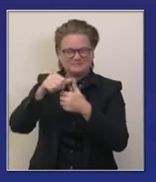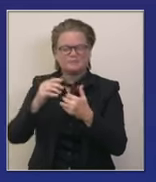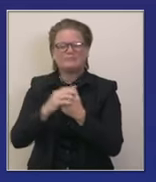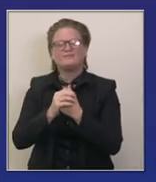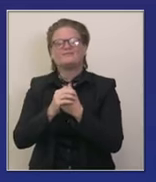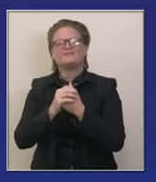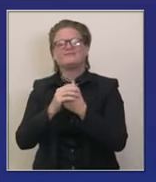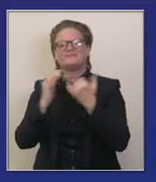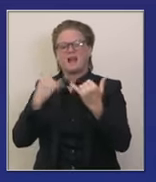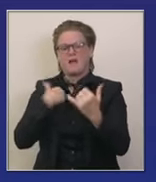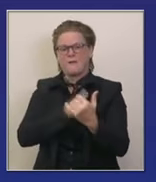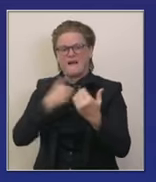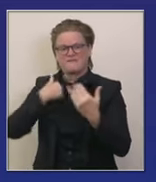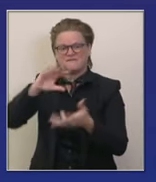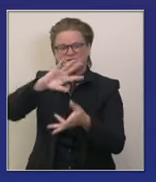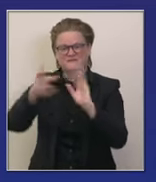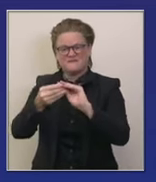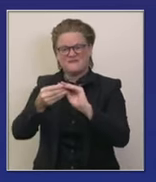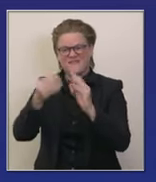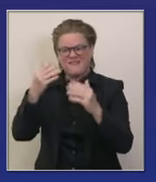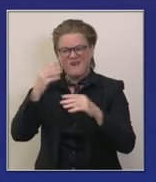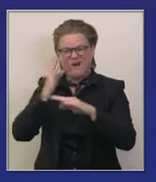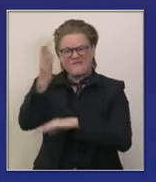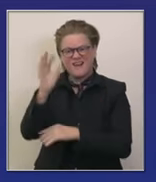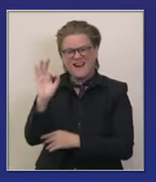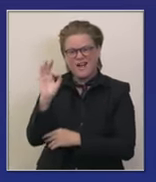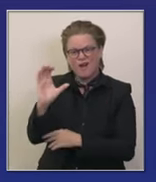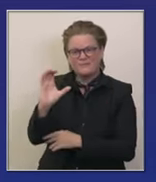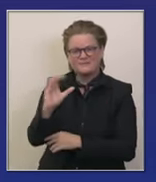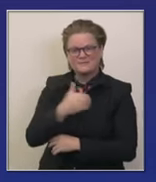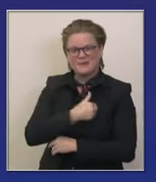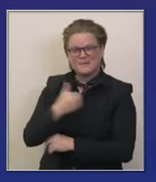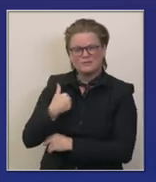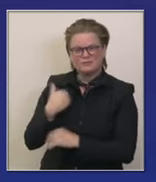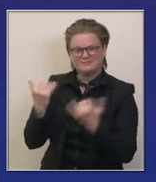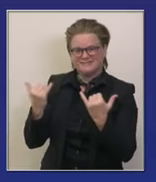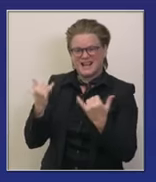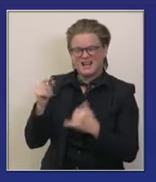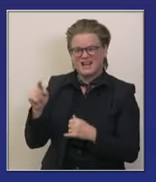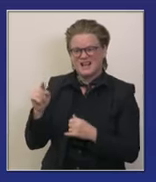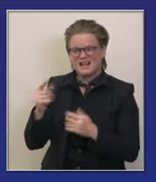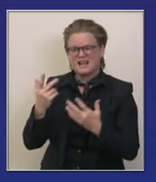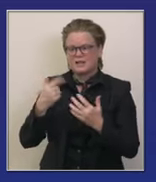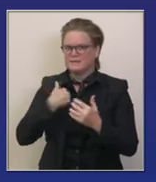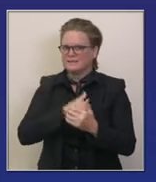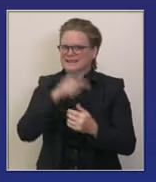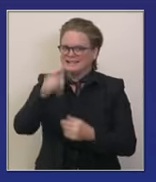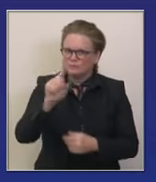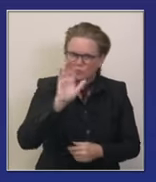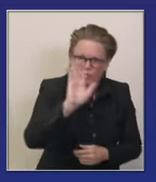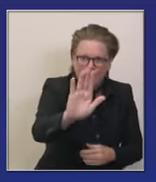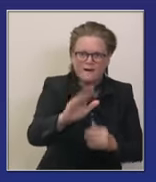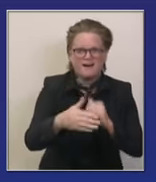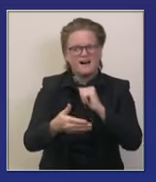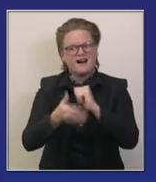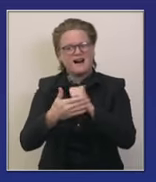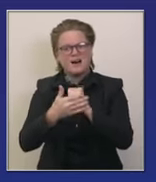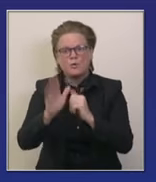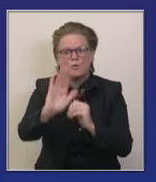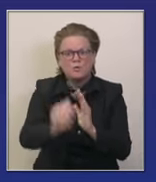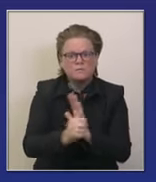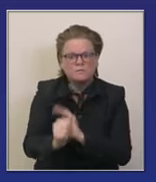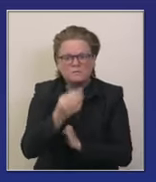active Health Corps. We're going to encourage, and that's why you see we need your help. We encourage people that are qualified healthcare professionals